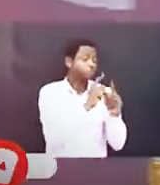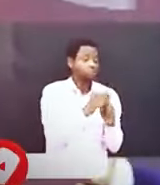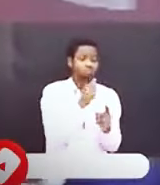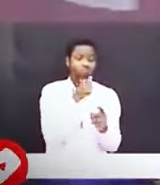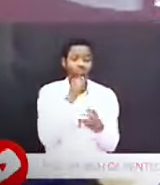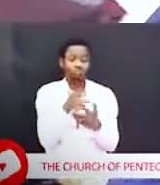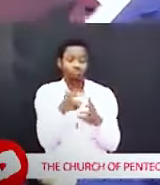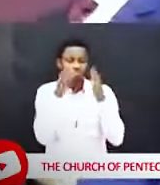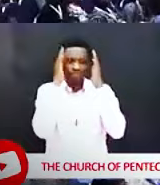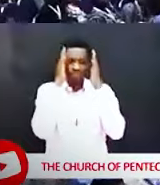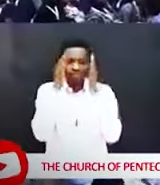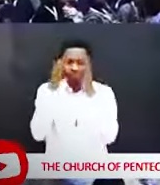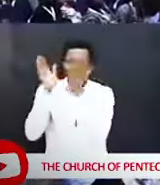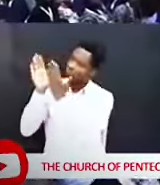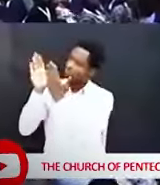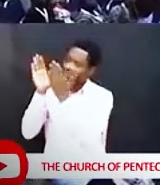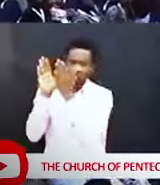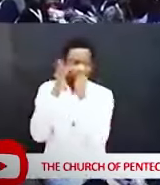for weeks.